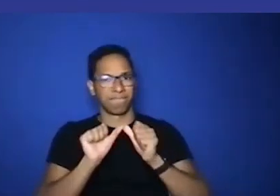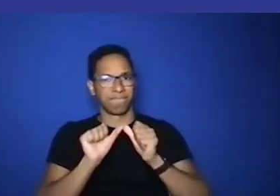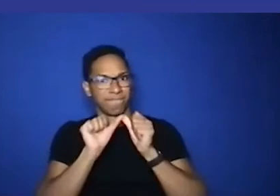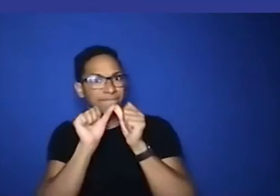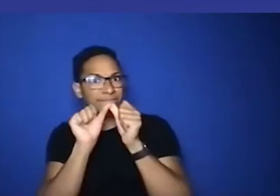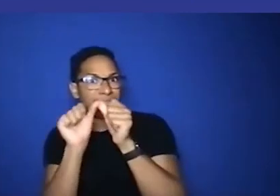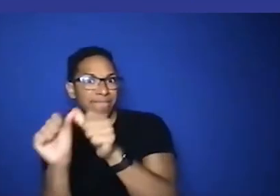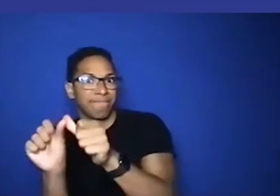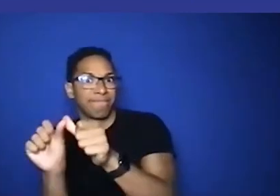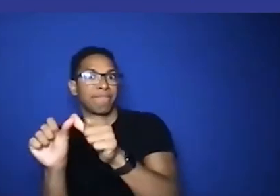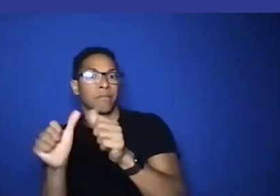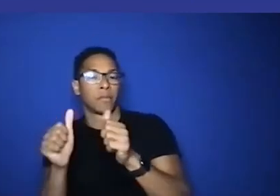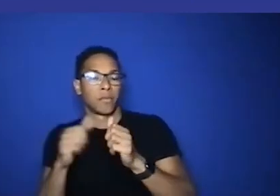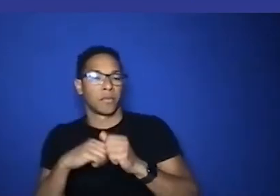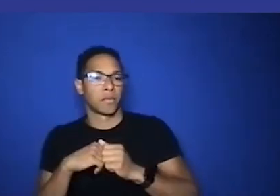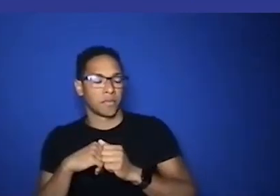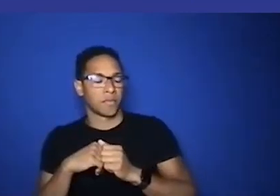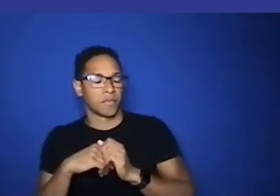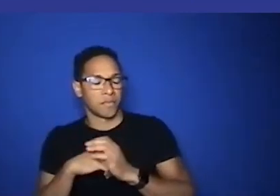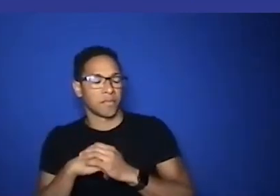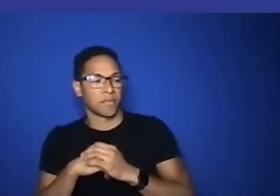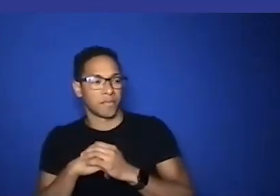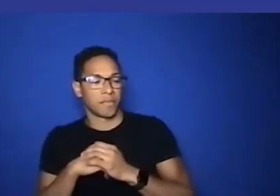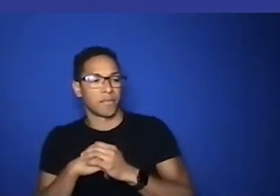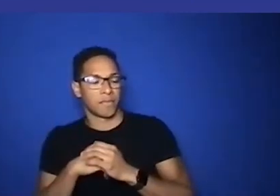forward and from. And I'm